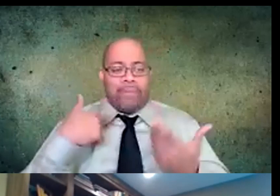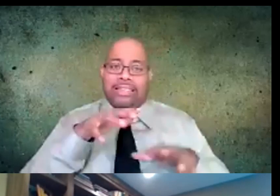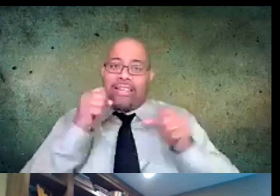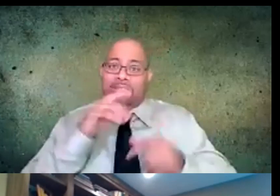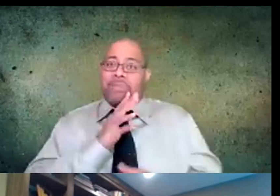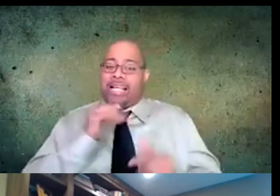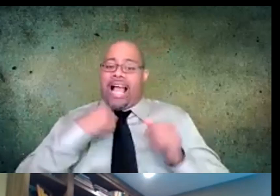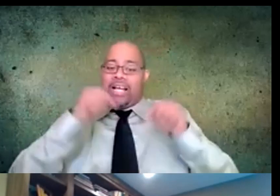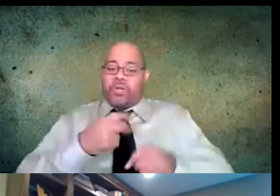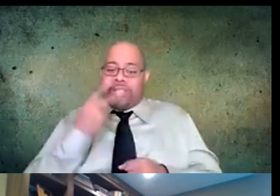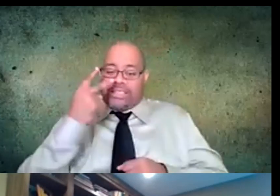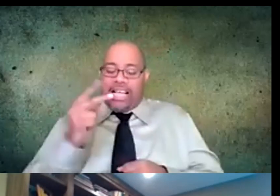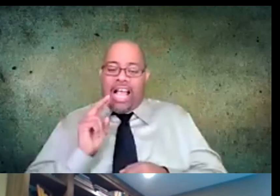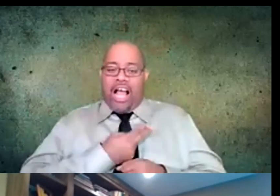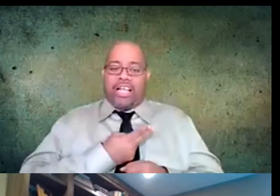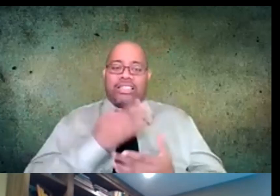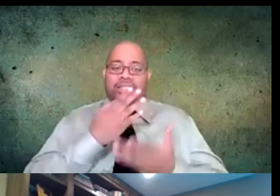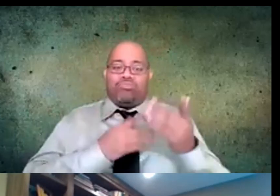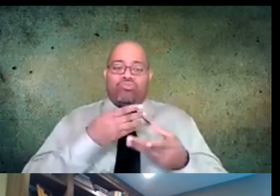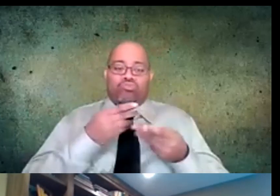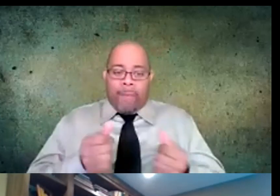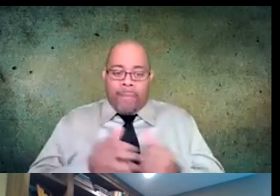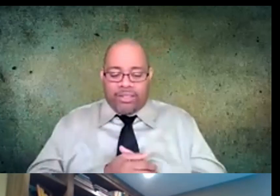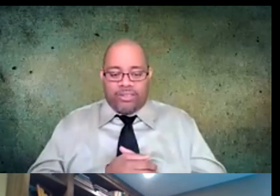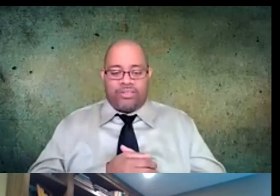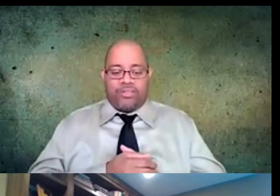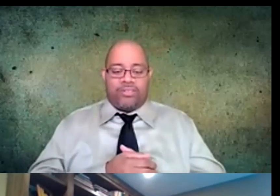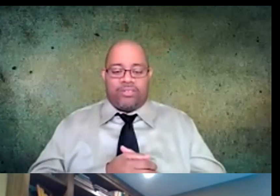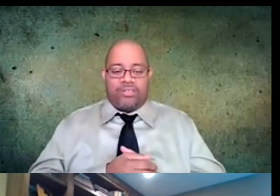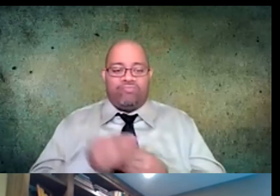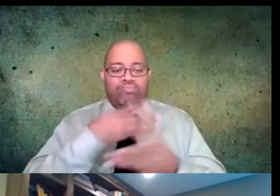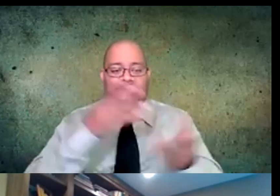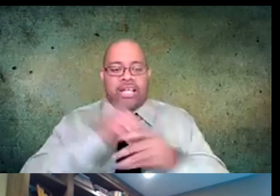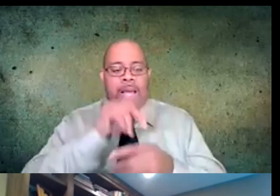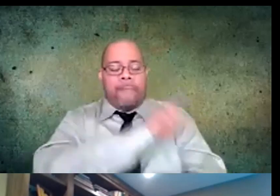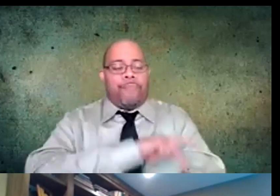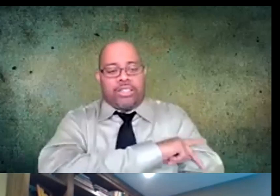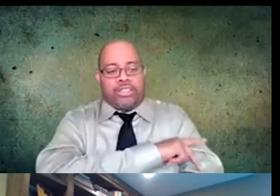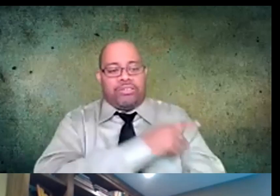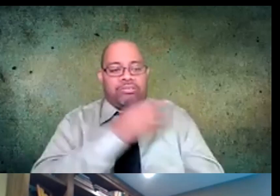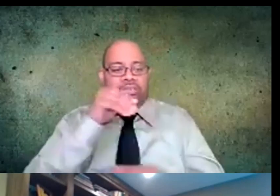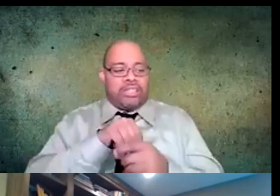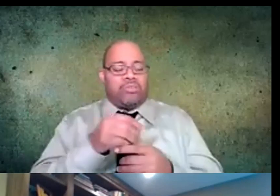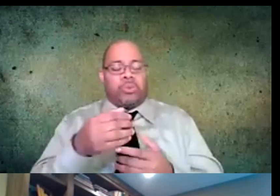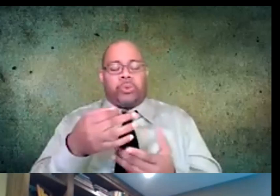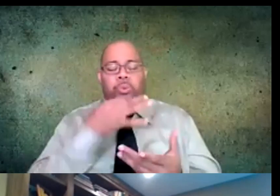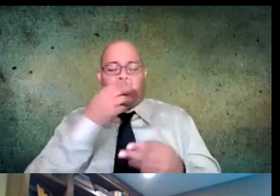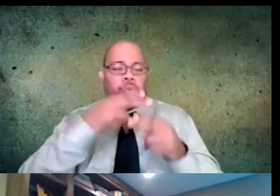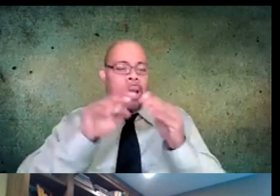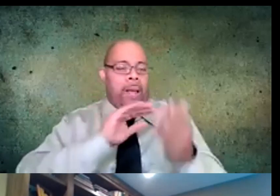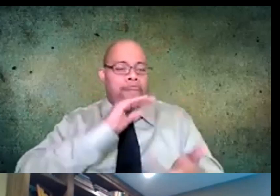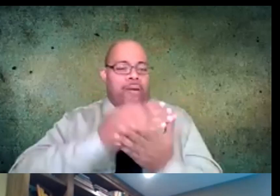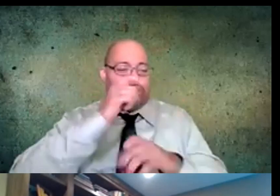could see some treatment be out in patients' hands in relatively short amount of time,